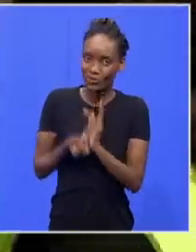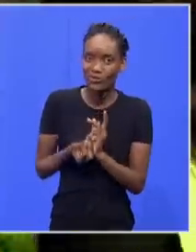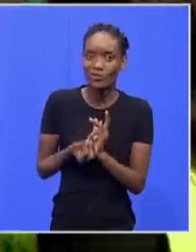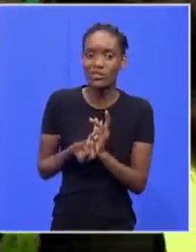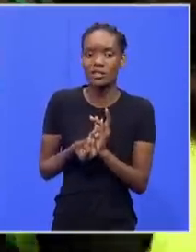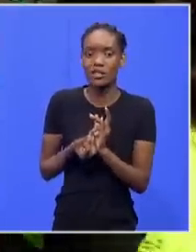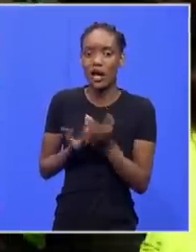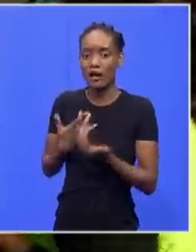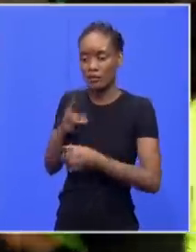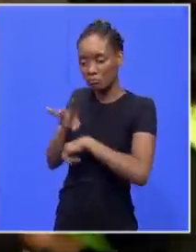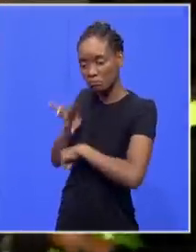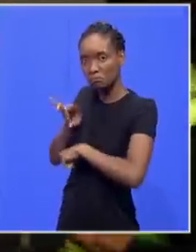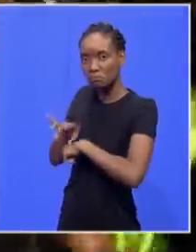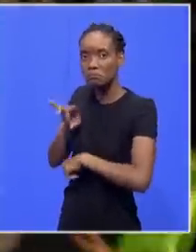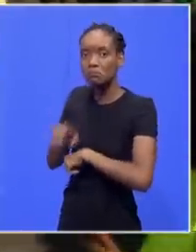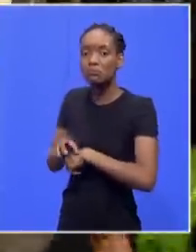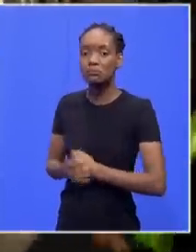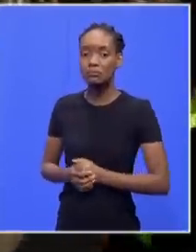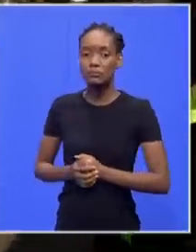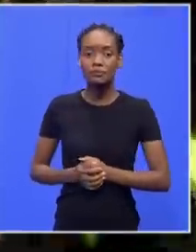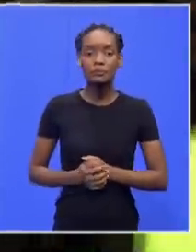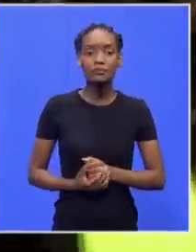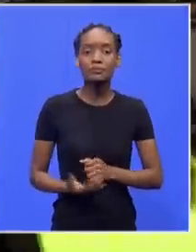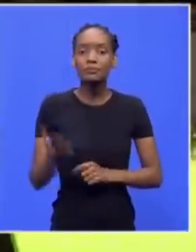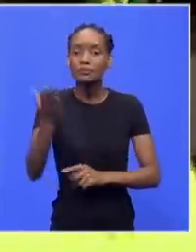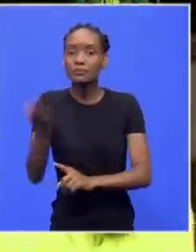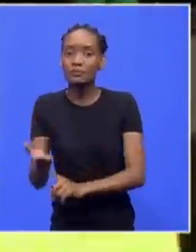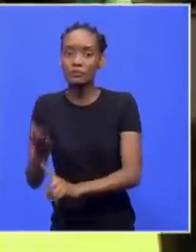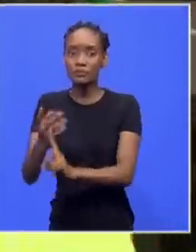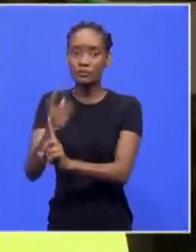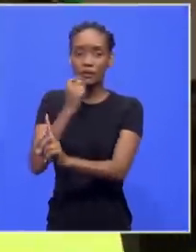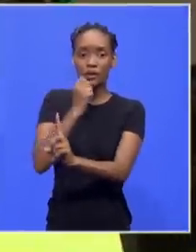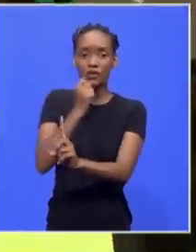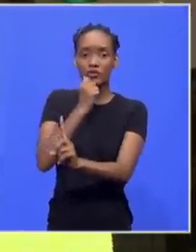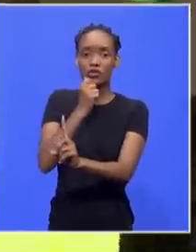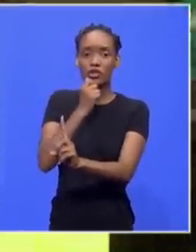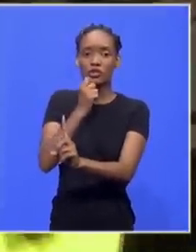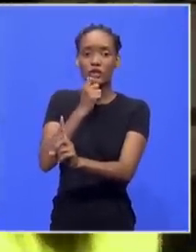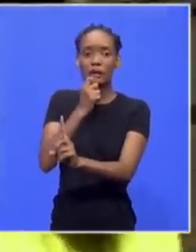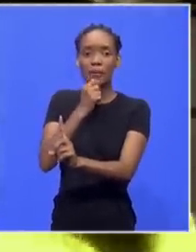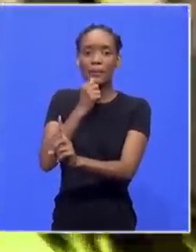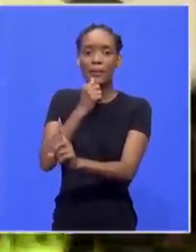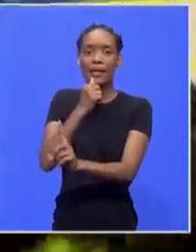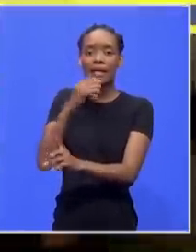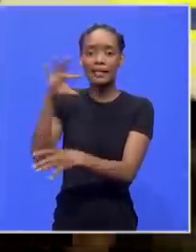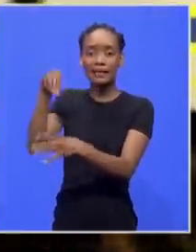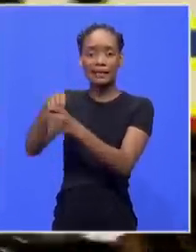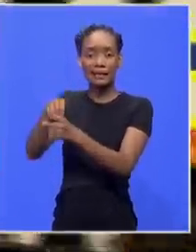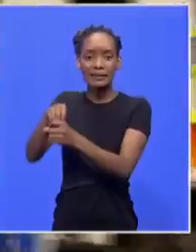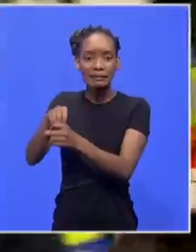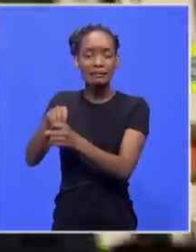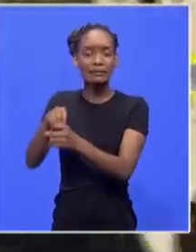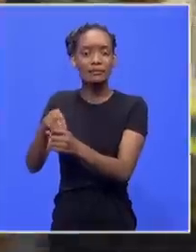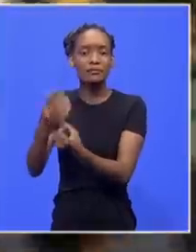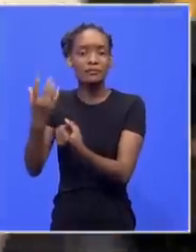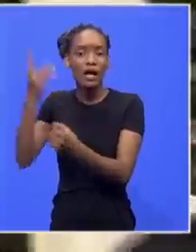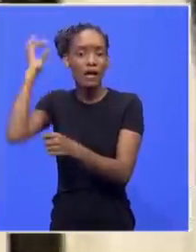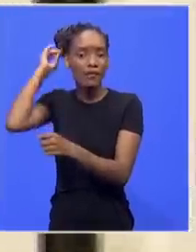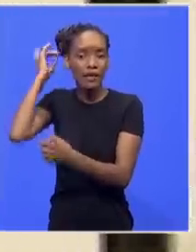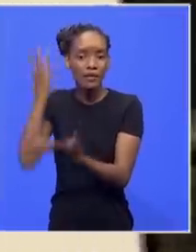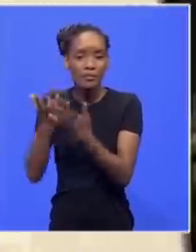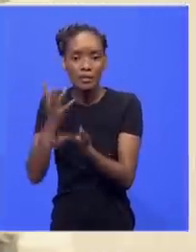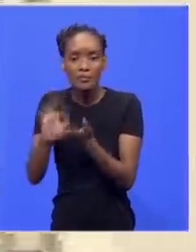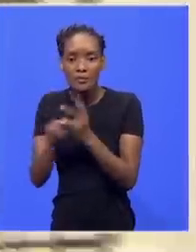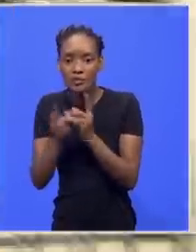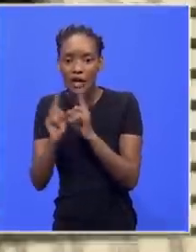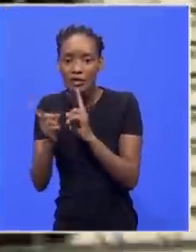necessary counseling. Here's a gentleman that is in this van. Let's see if maybe we can get a voice. Sir,